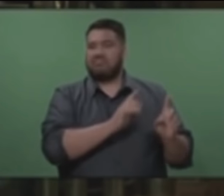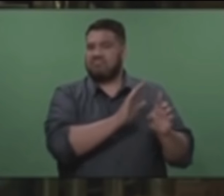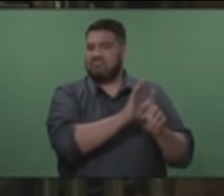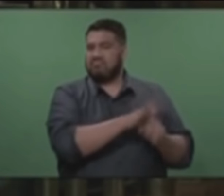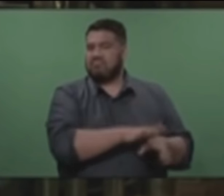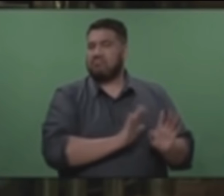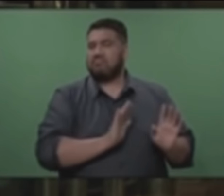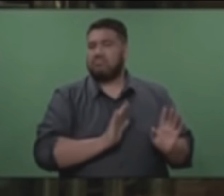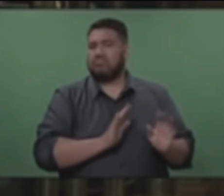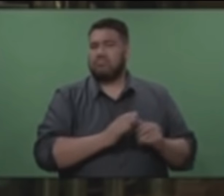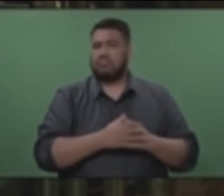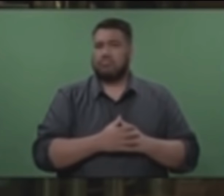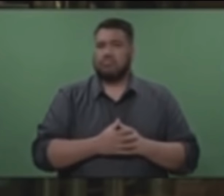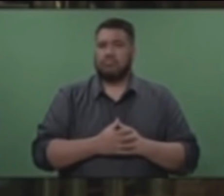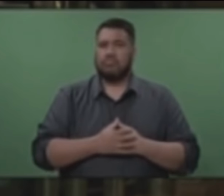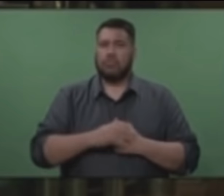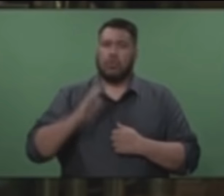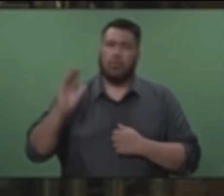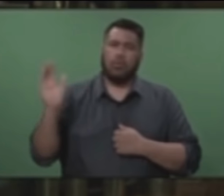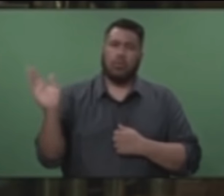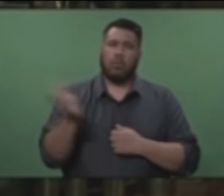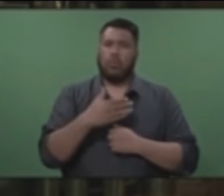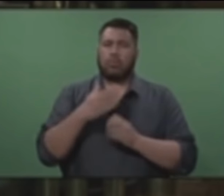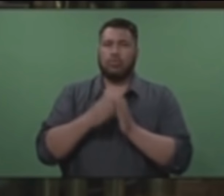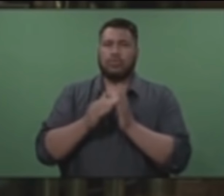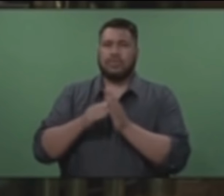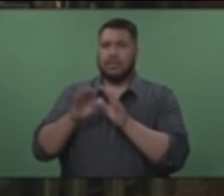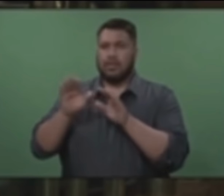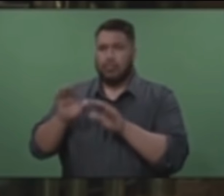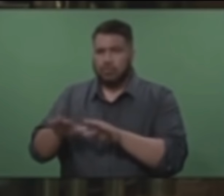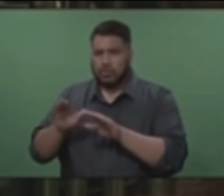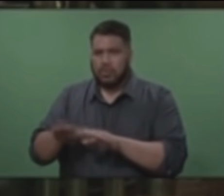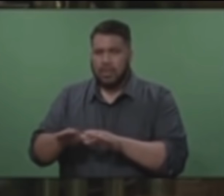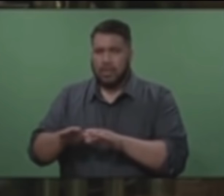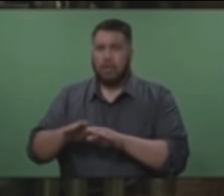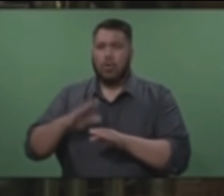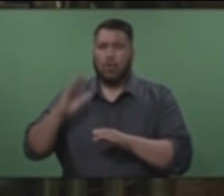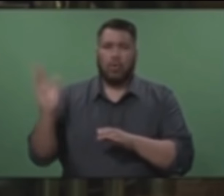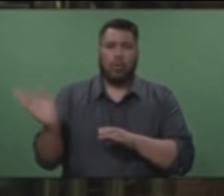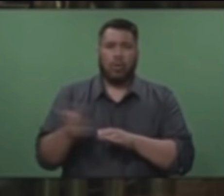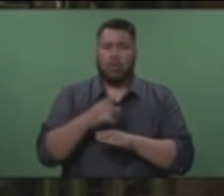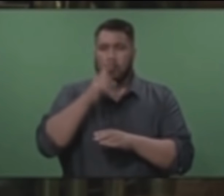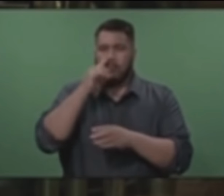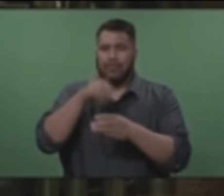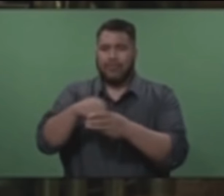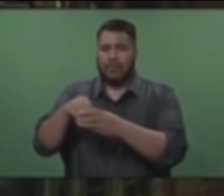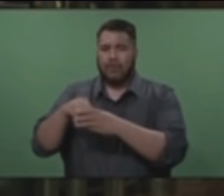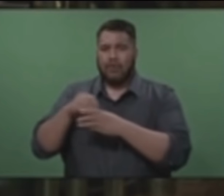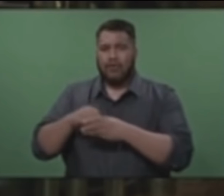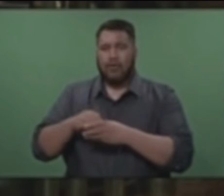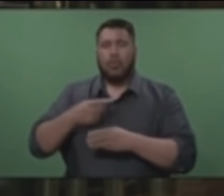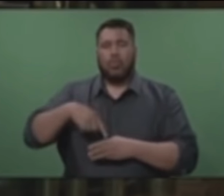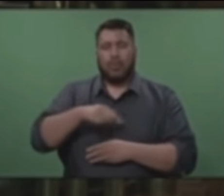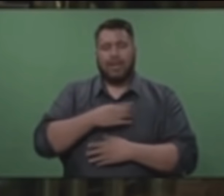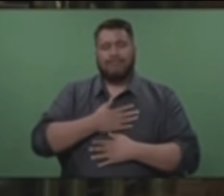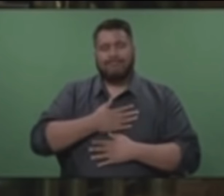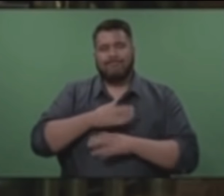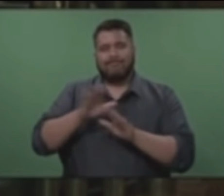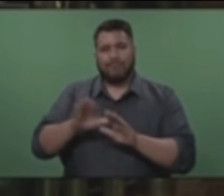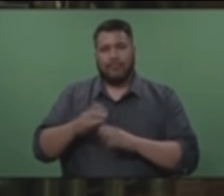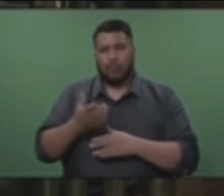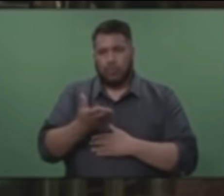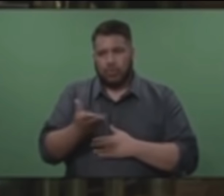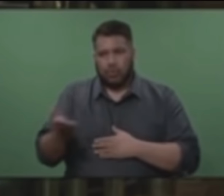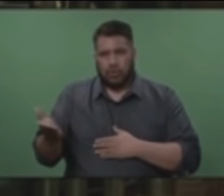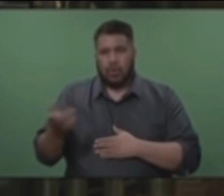every Muslim New Zealander, our sympathy, but also our solidarity. It is important that